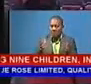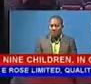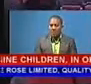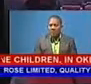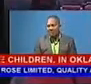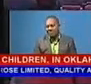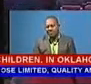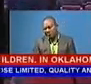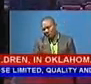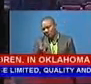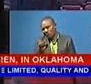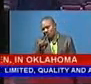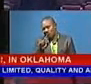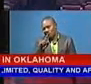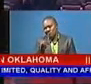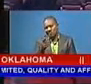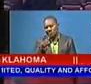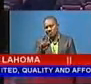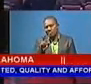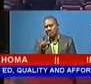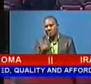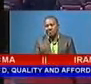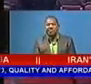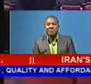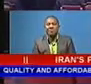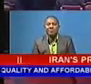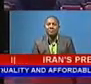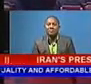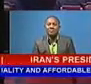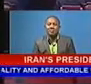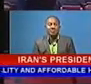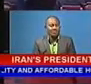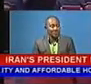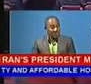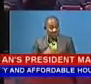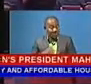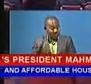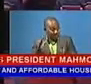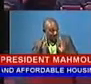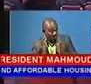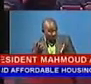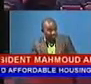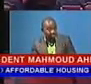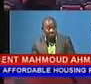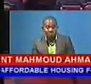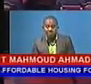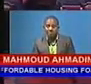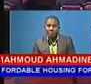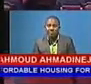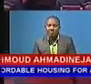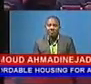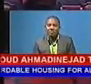It's about 11. It's 11 in response to. So please pay attention to it. Very